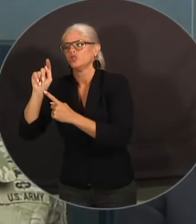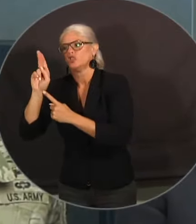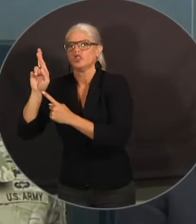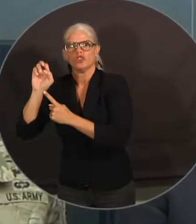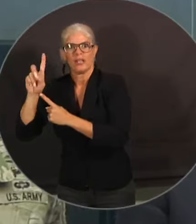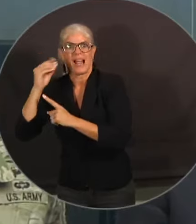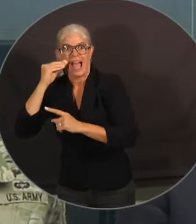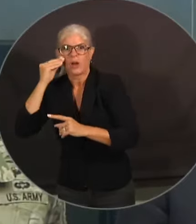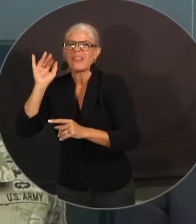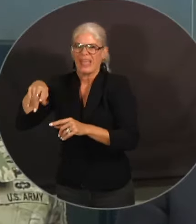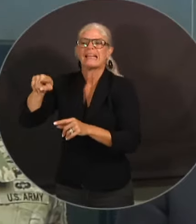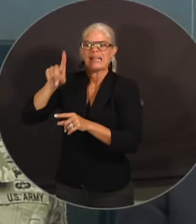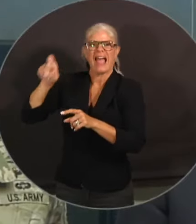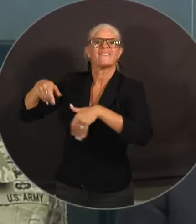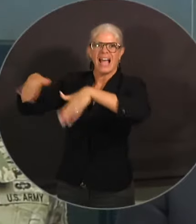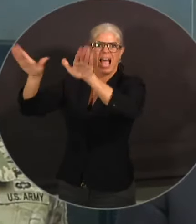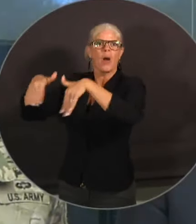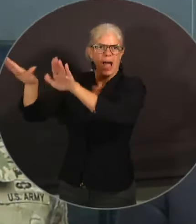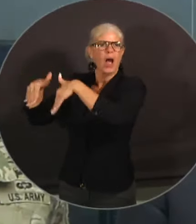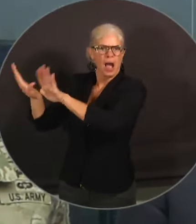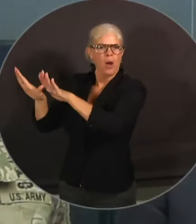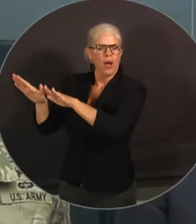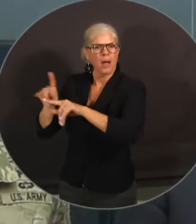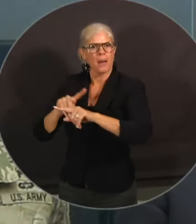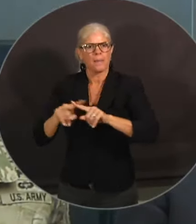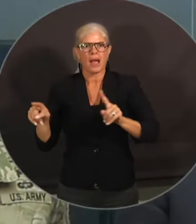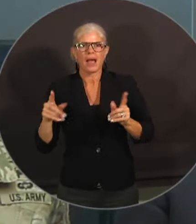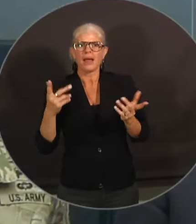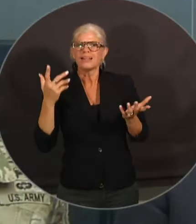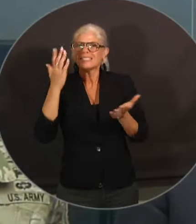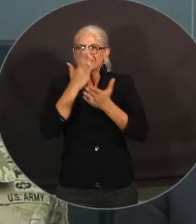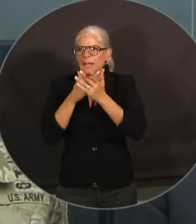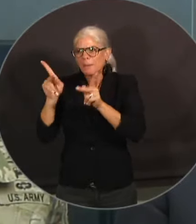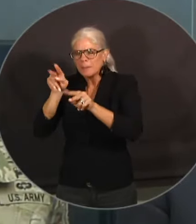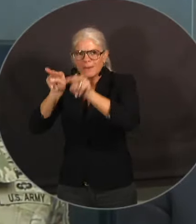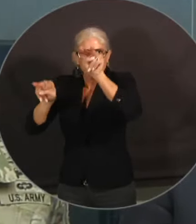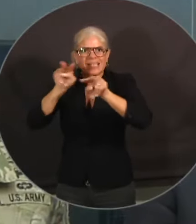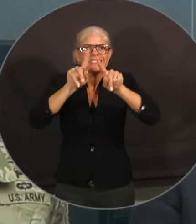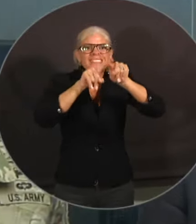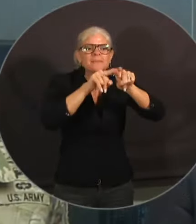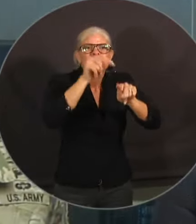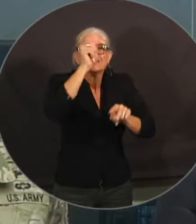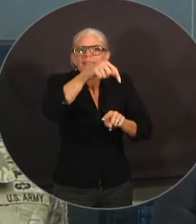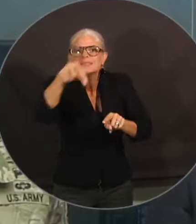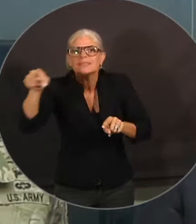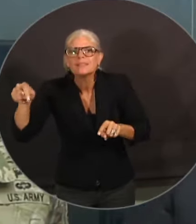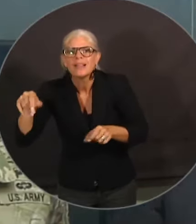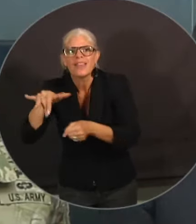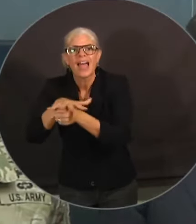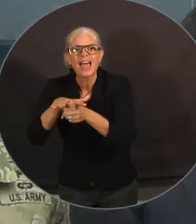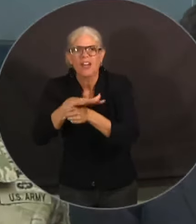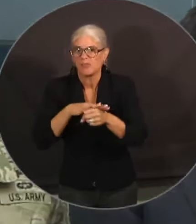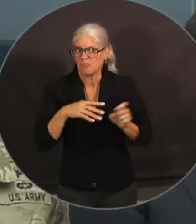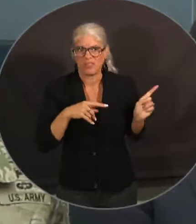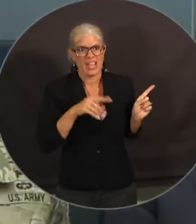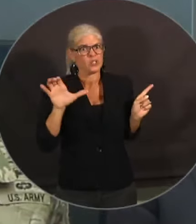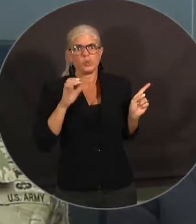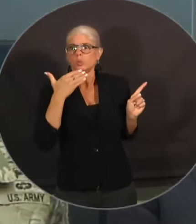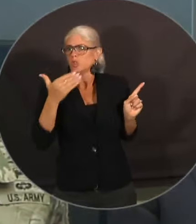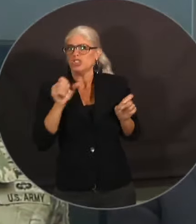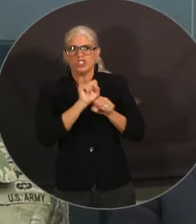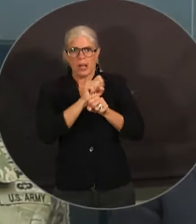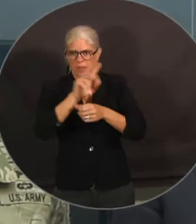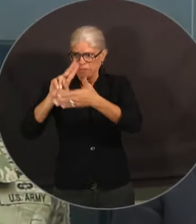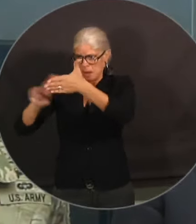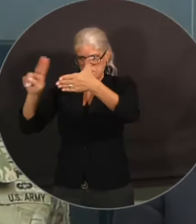city getting much better, the county getting much better at responding to these disasters. And they have been doing yeoman's work at getting ready for what's